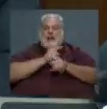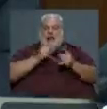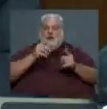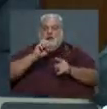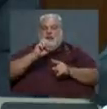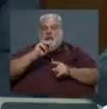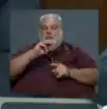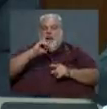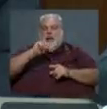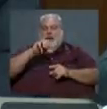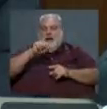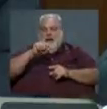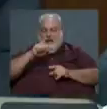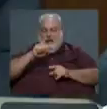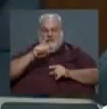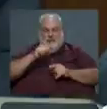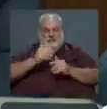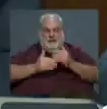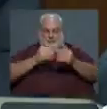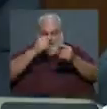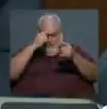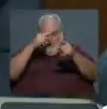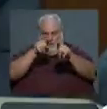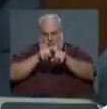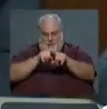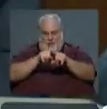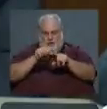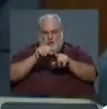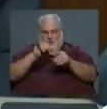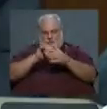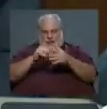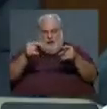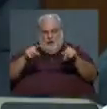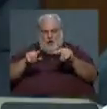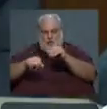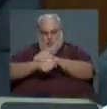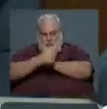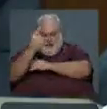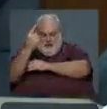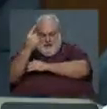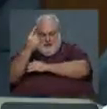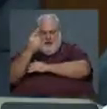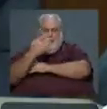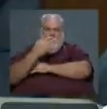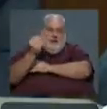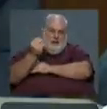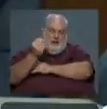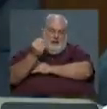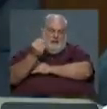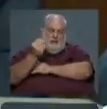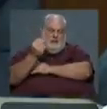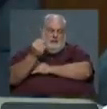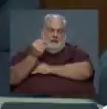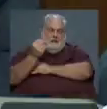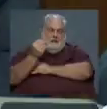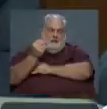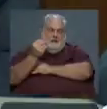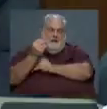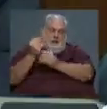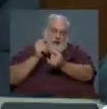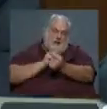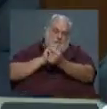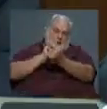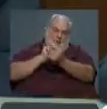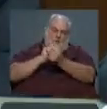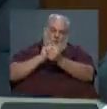step that's outlined in the in our agreement, and that occurred today. And then, like I said, I'm going to meet with